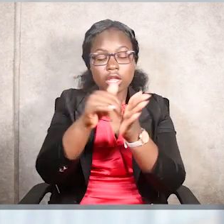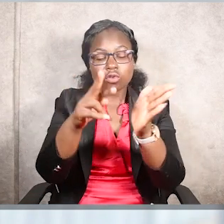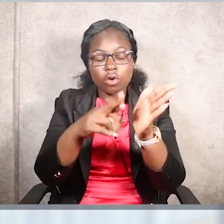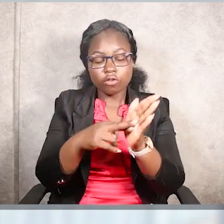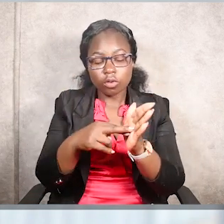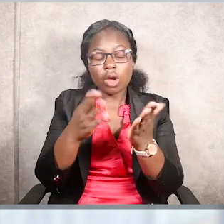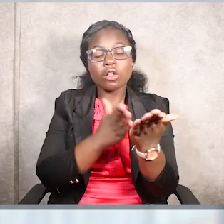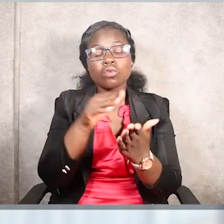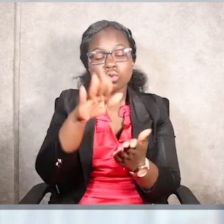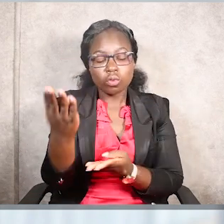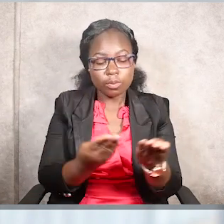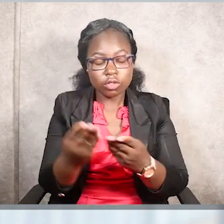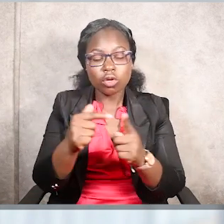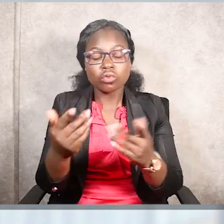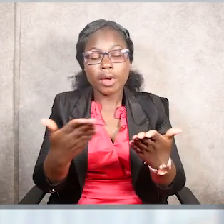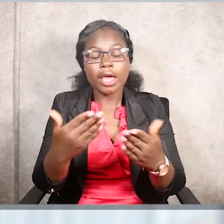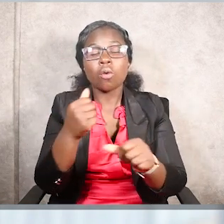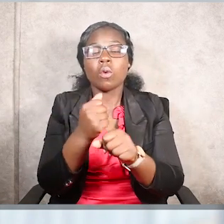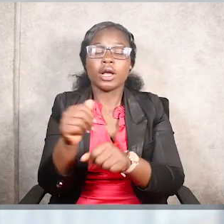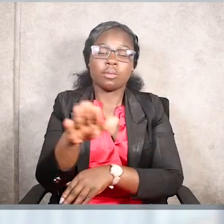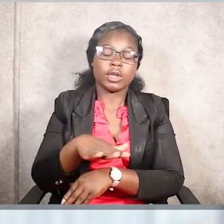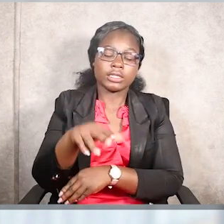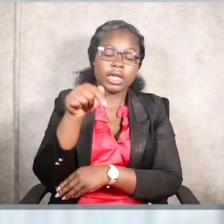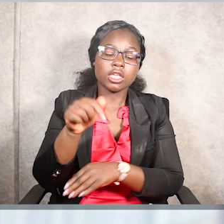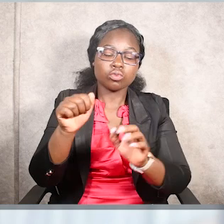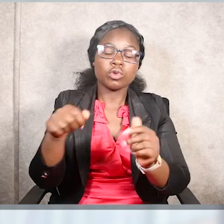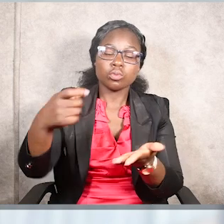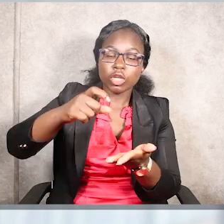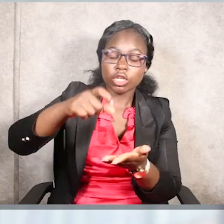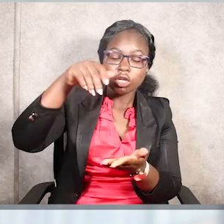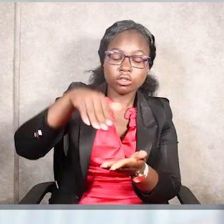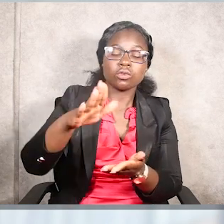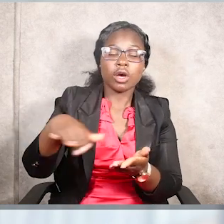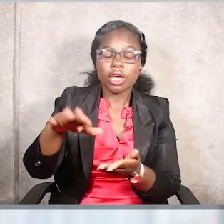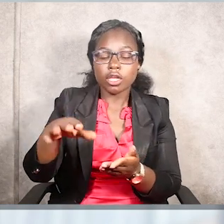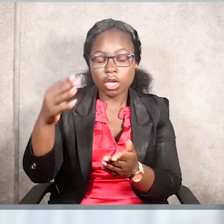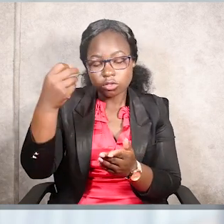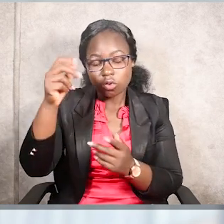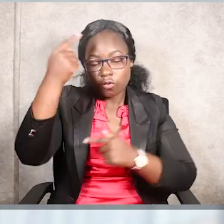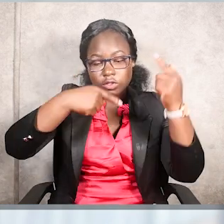your business to your workplace. And this will increase